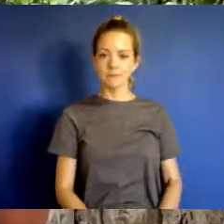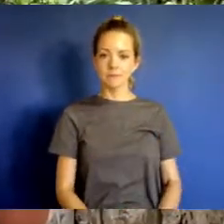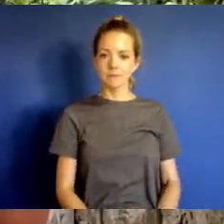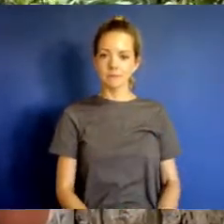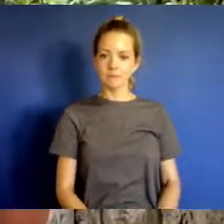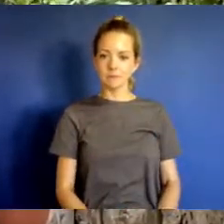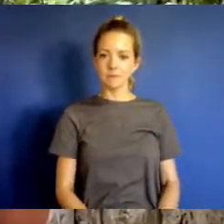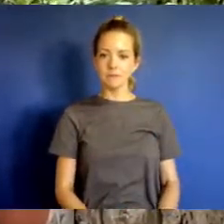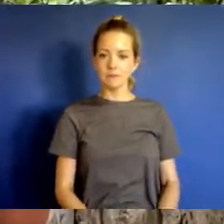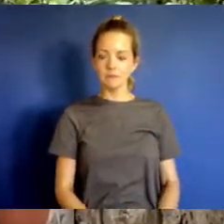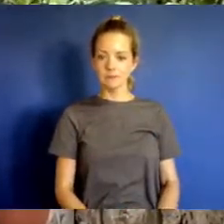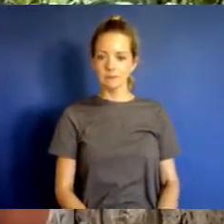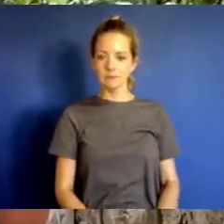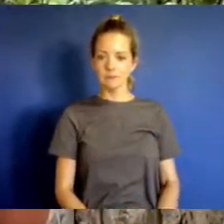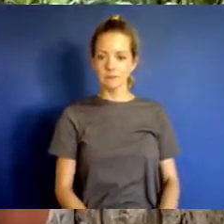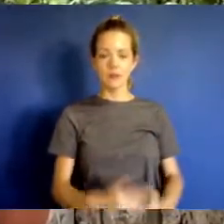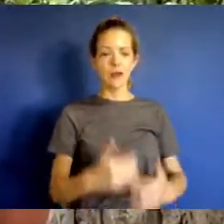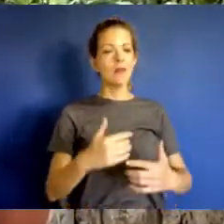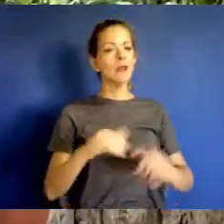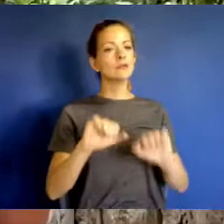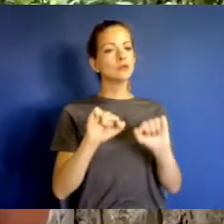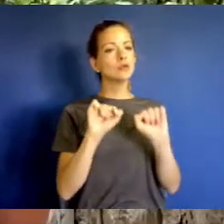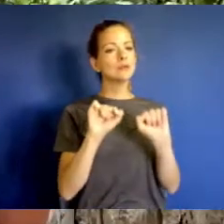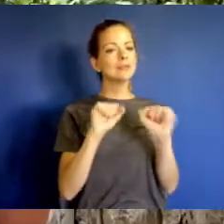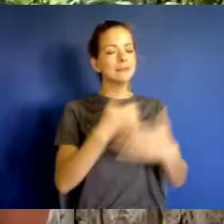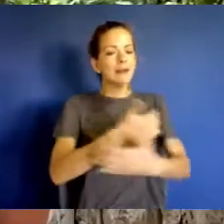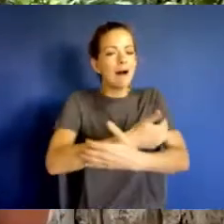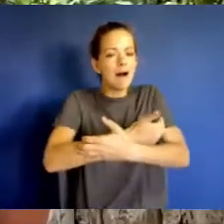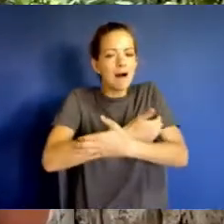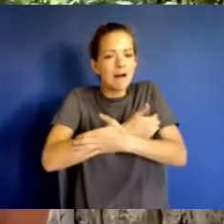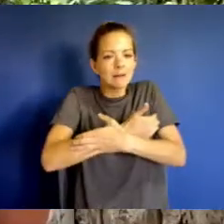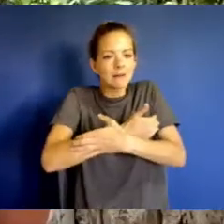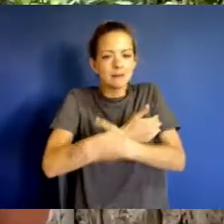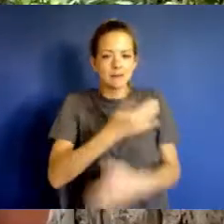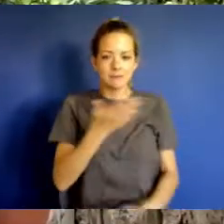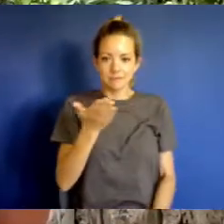Unfold, unfold, unfold. Hug the knees into the chest.